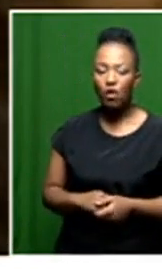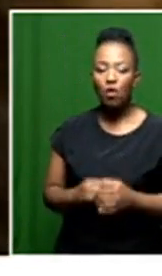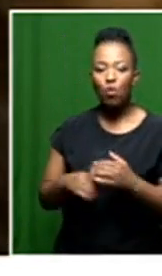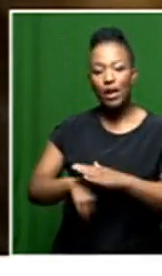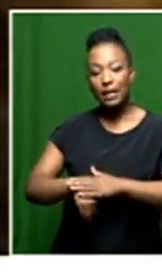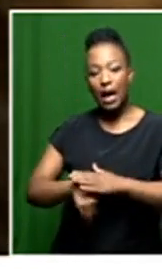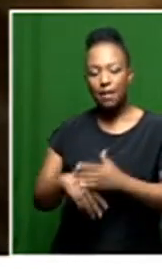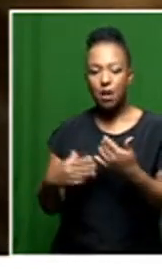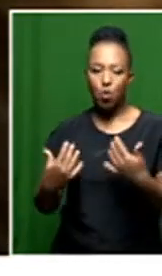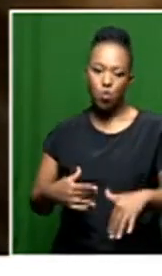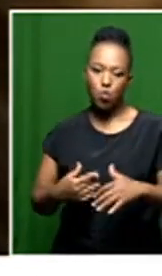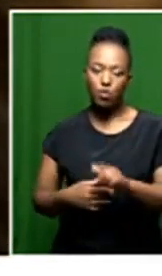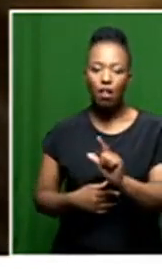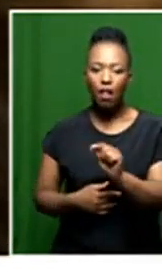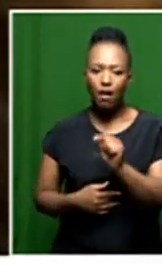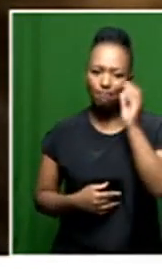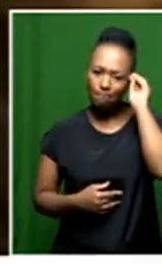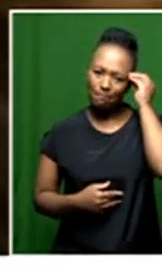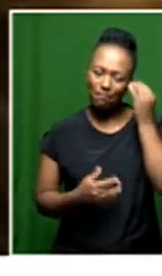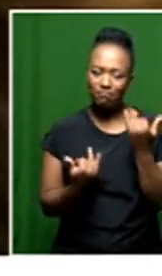Sakina. The first part is